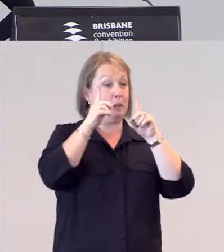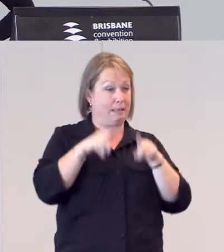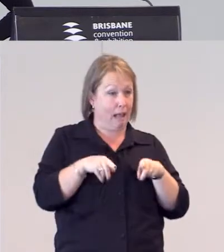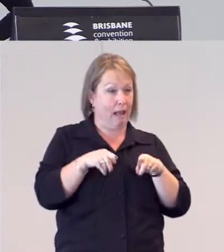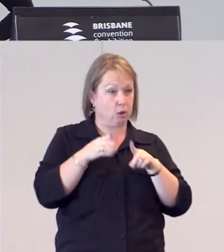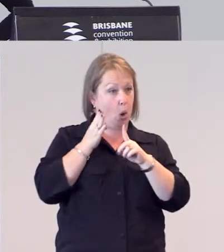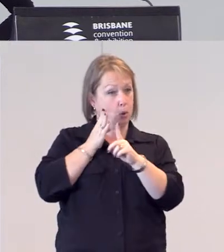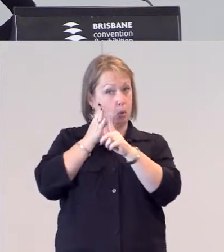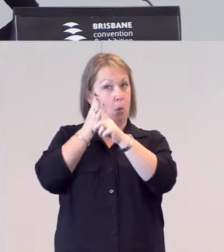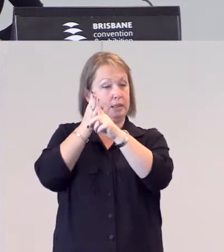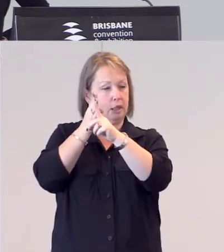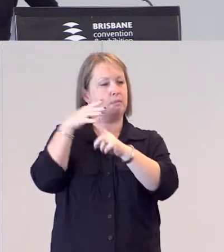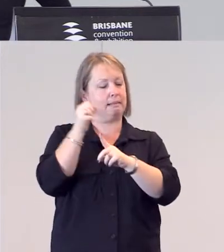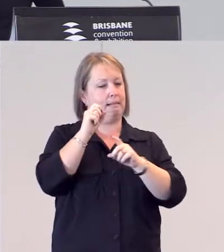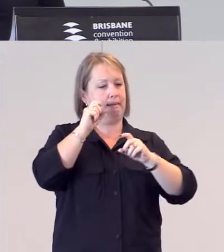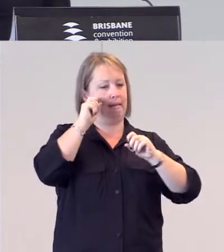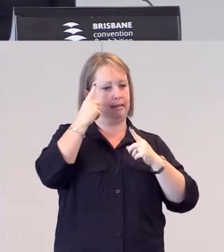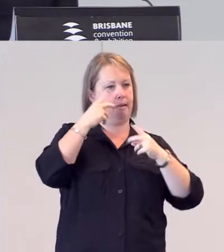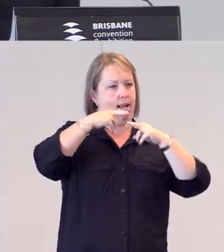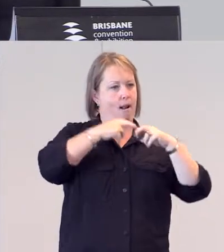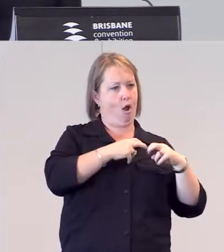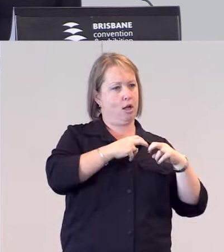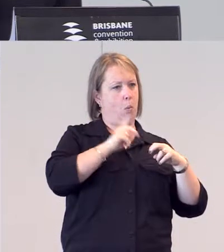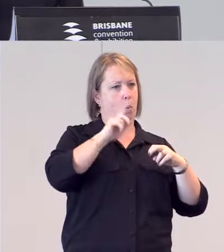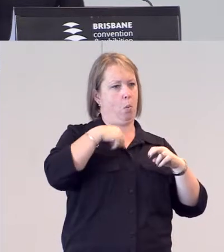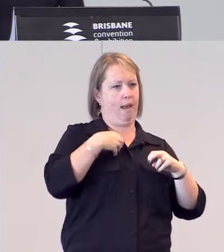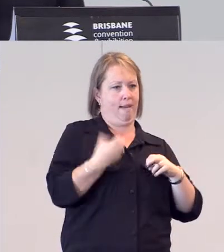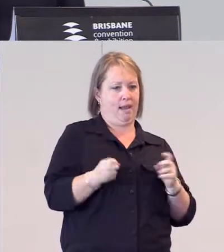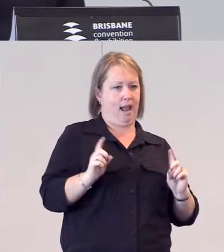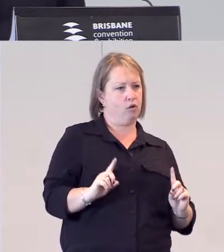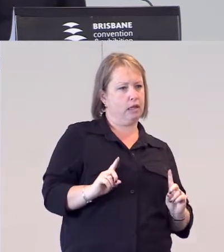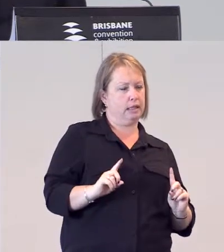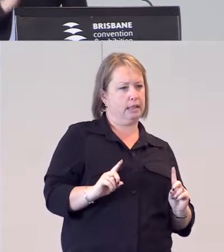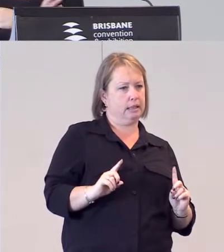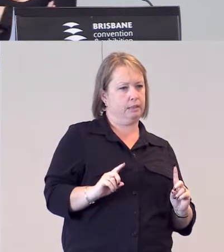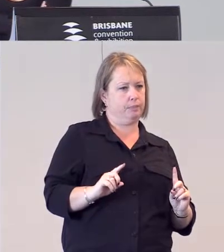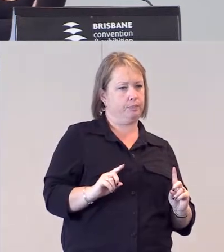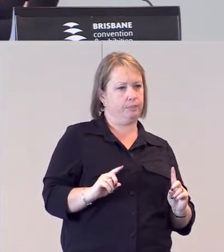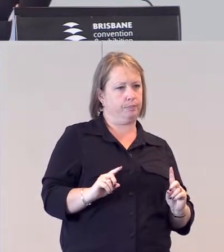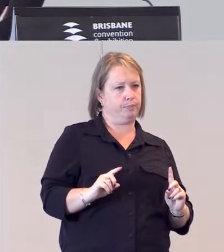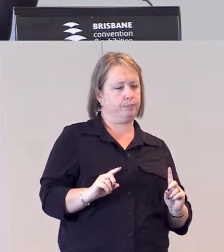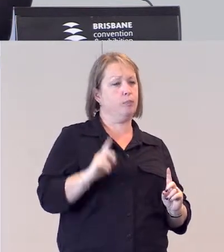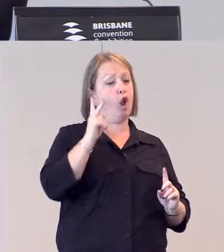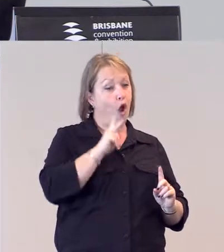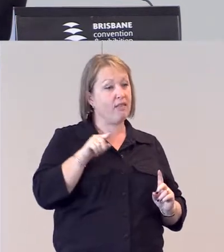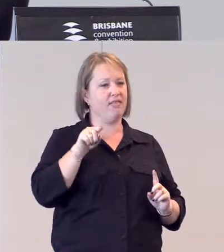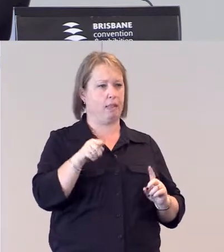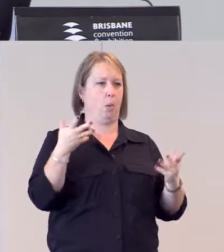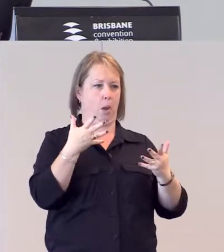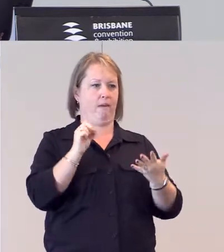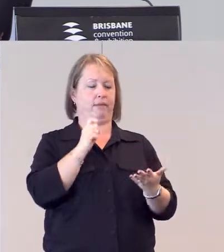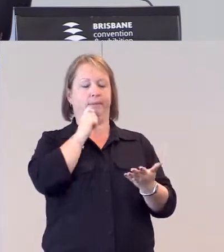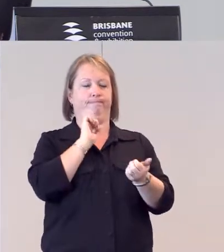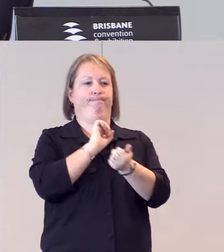understand and analyse what you've currently got. And this is often where we run into some